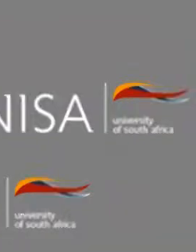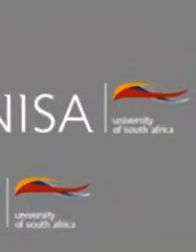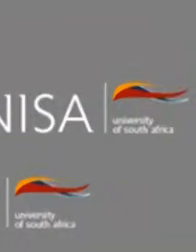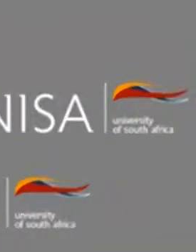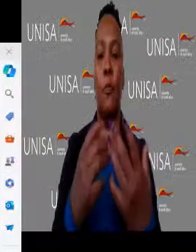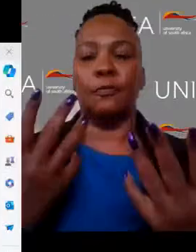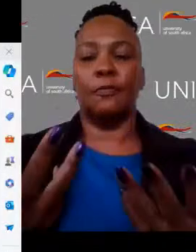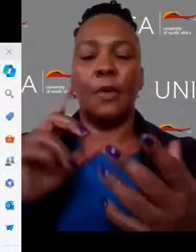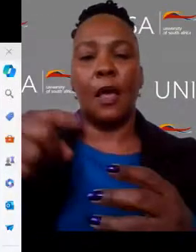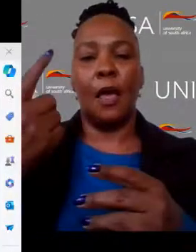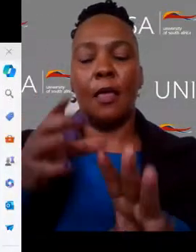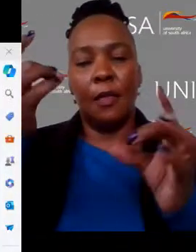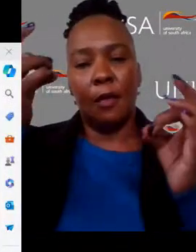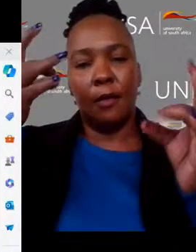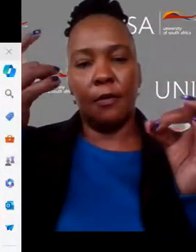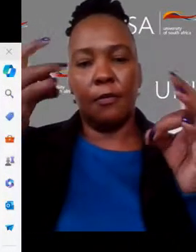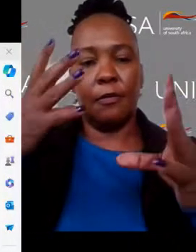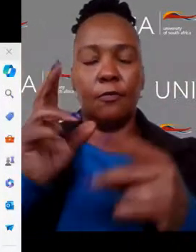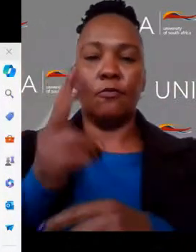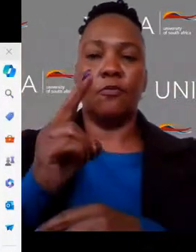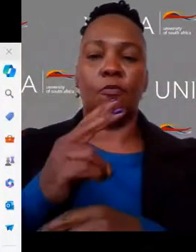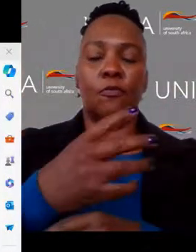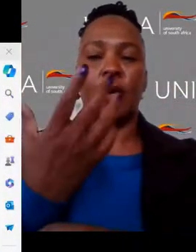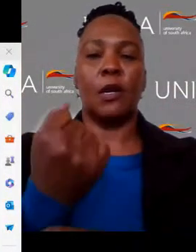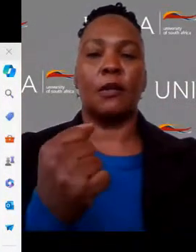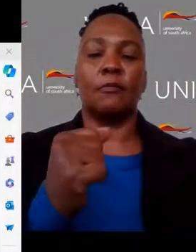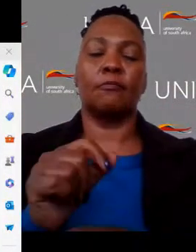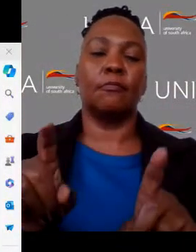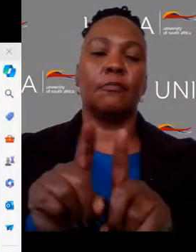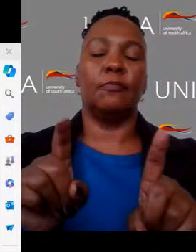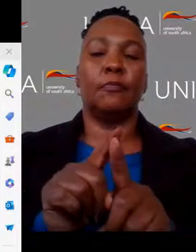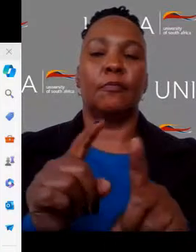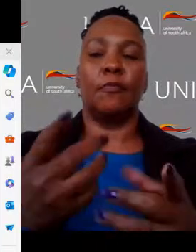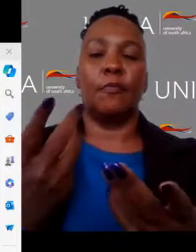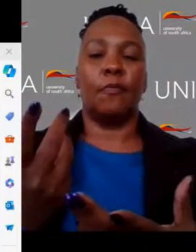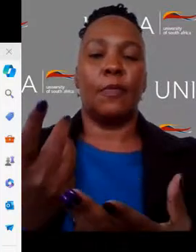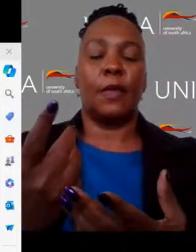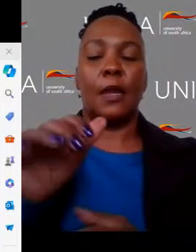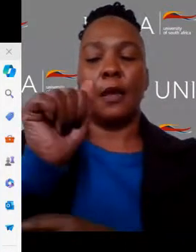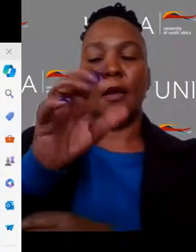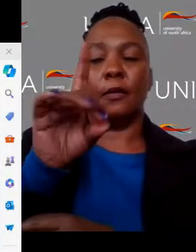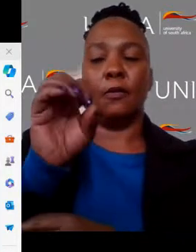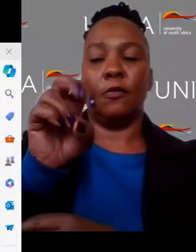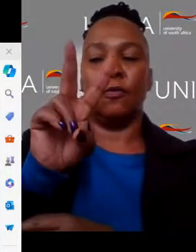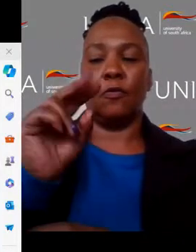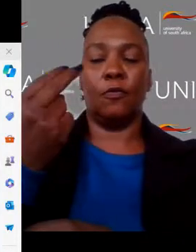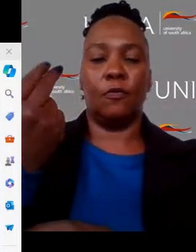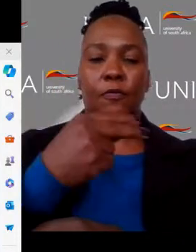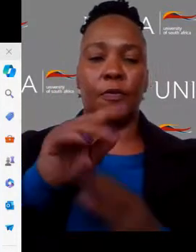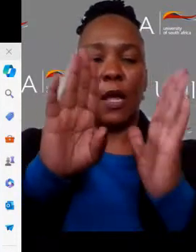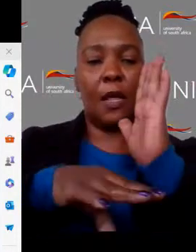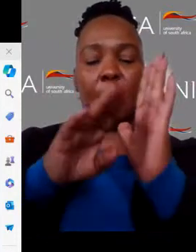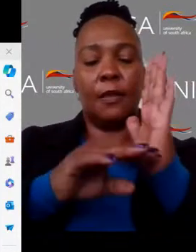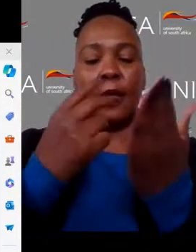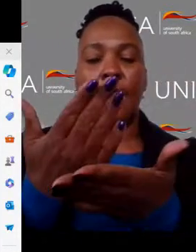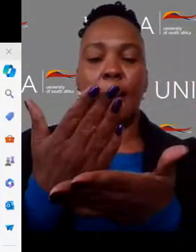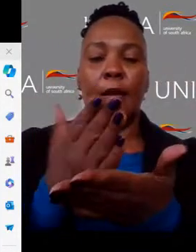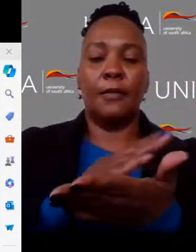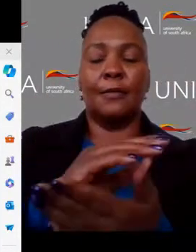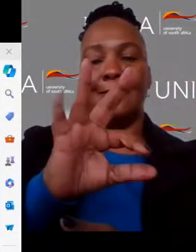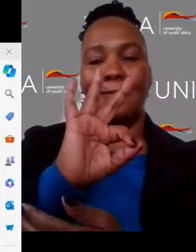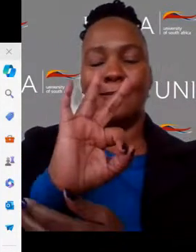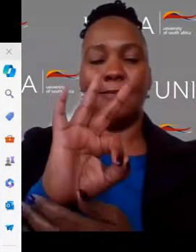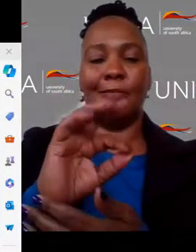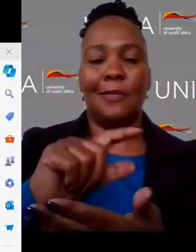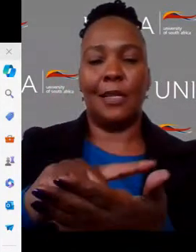other information that you also have. So on your AdHof site, under lesson 3, where the